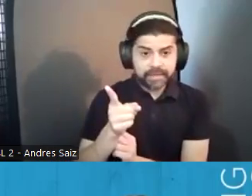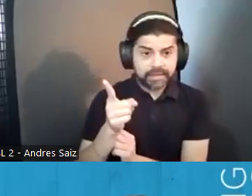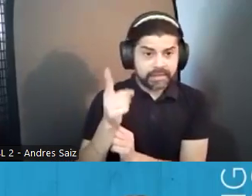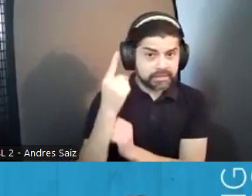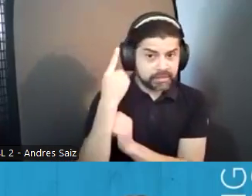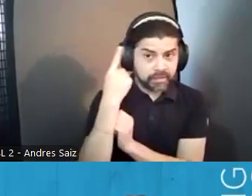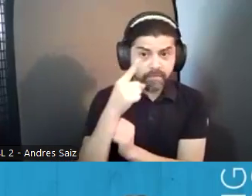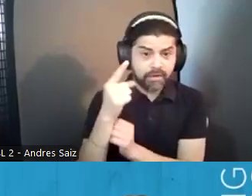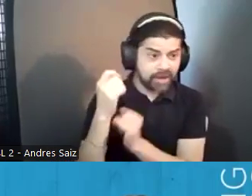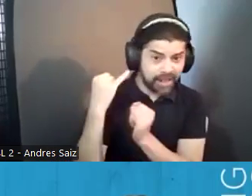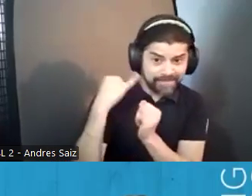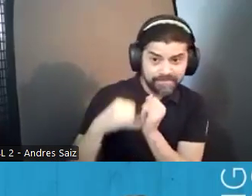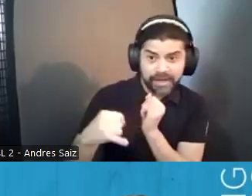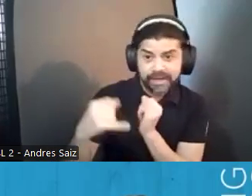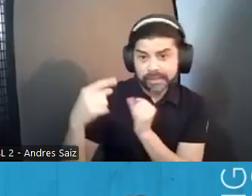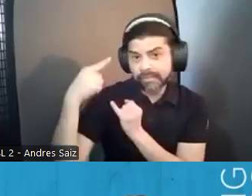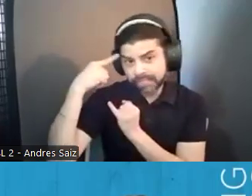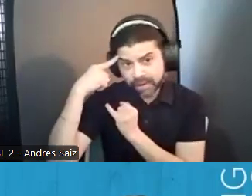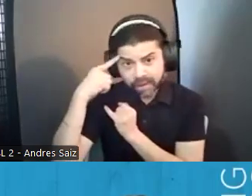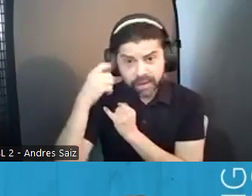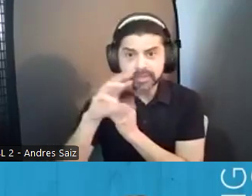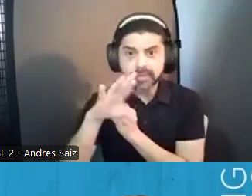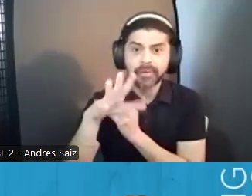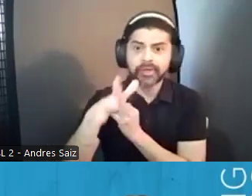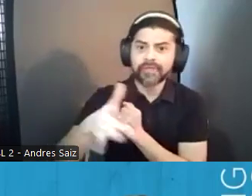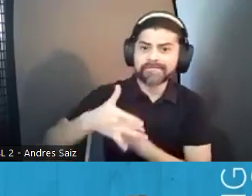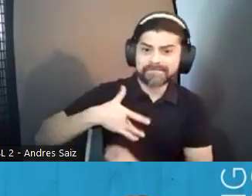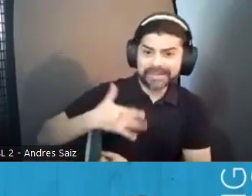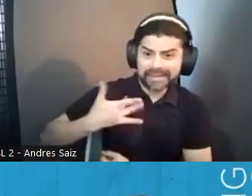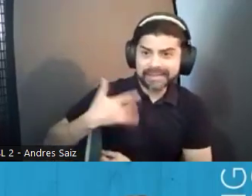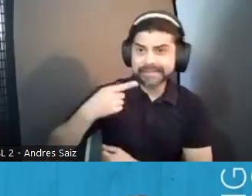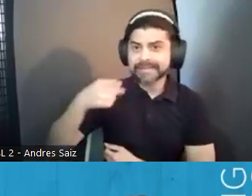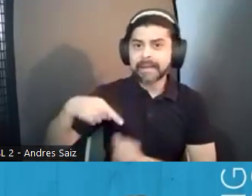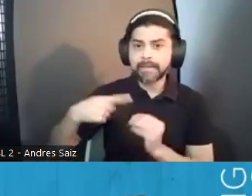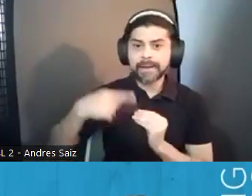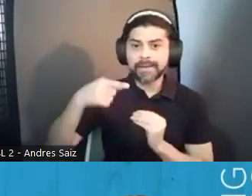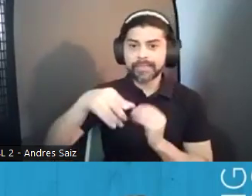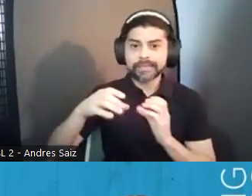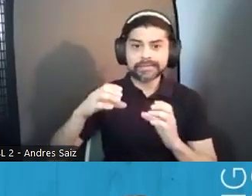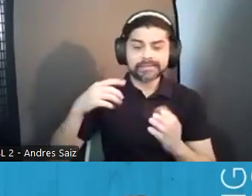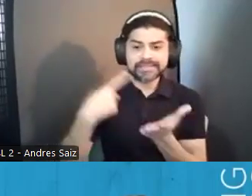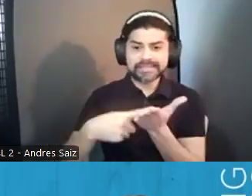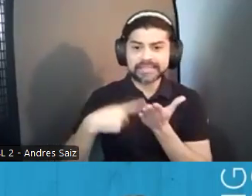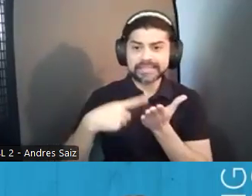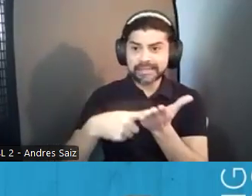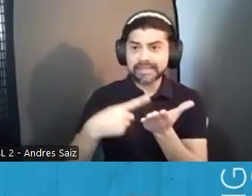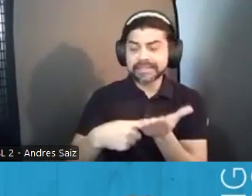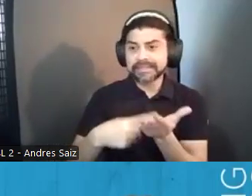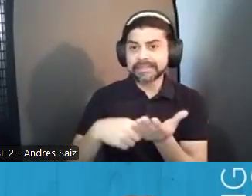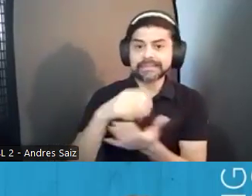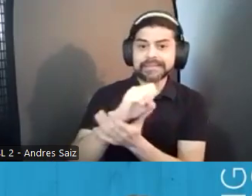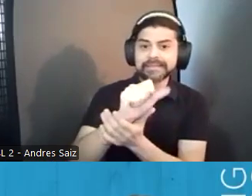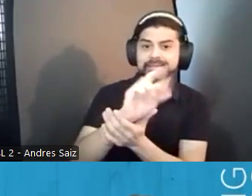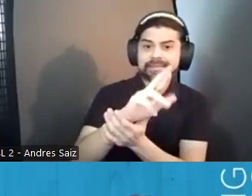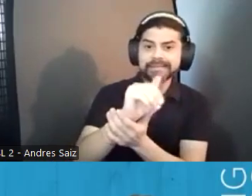additional thoughts or impressions from this morning's conversation, Sarah's overview of notable progress in